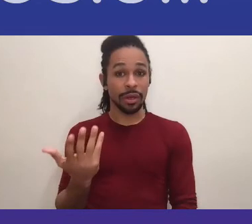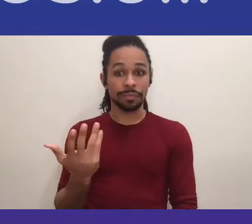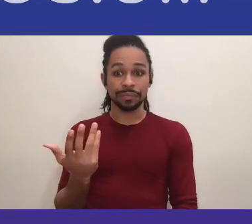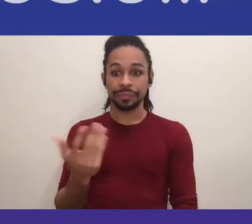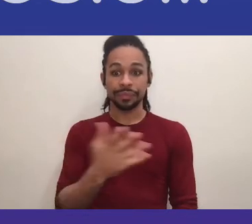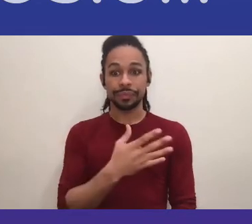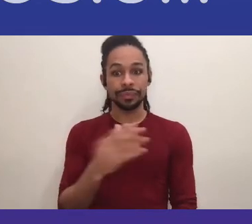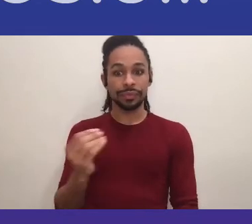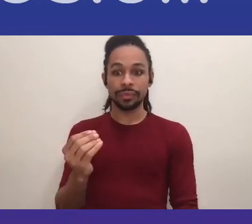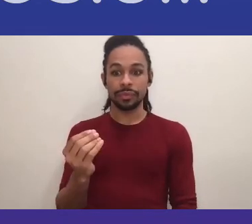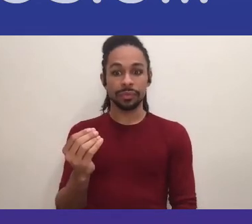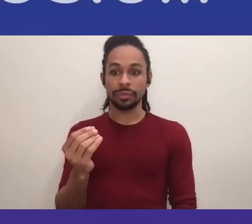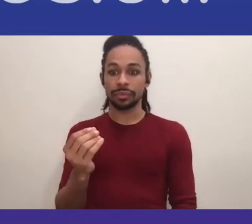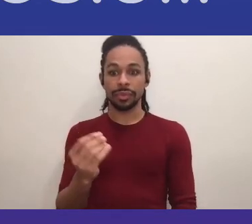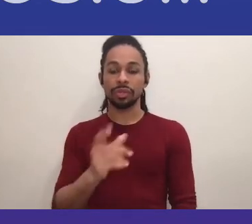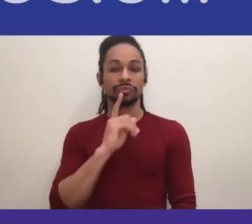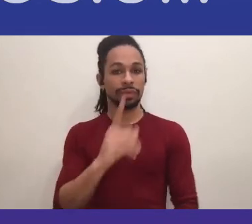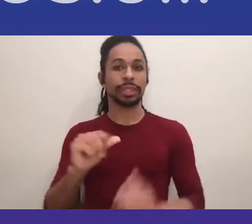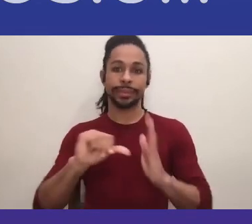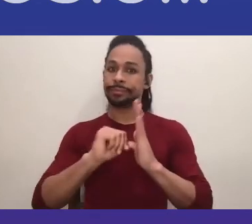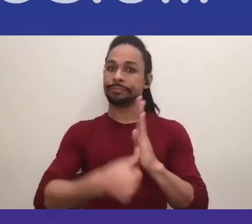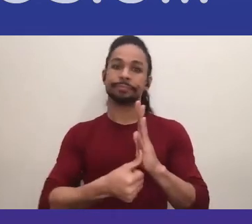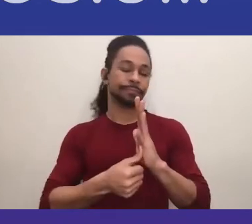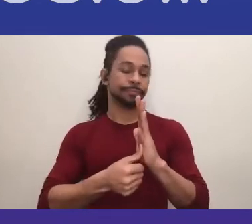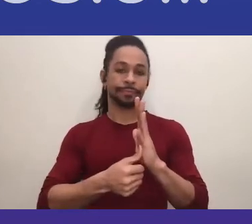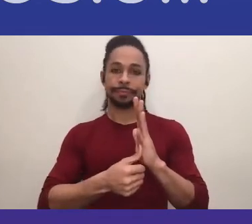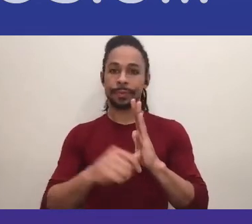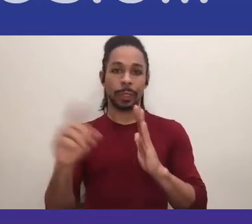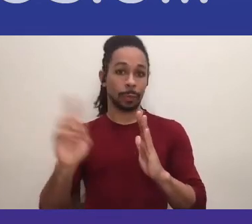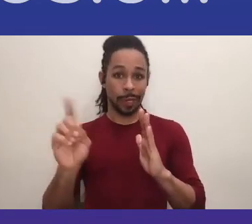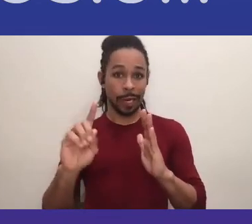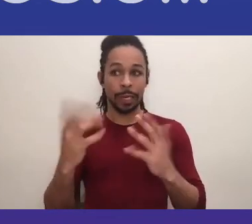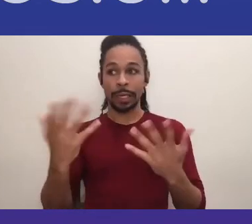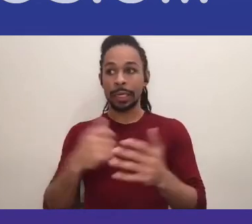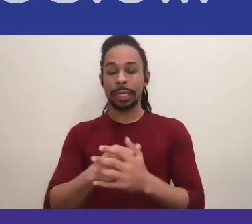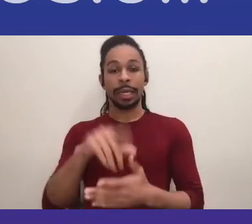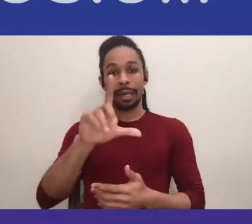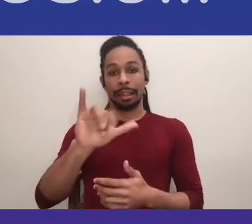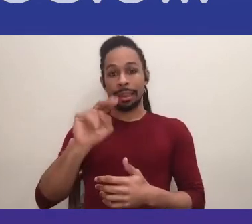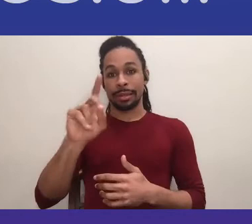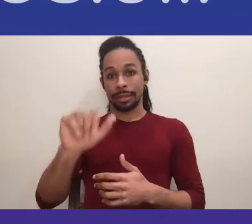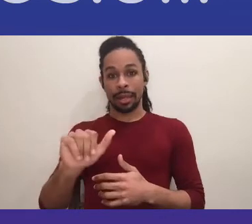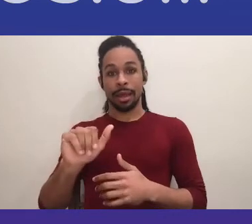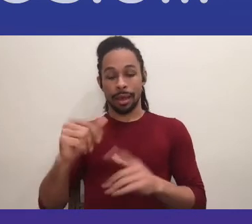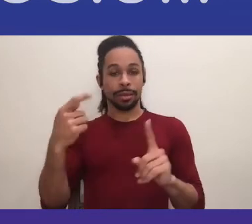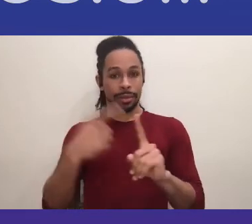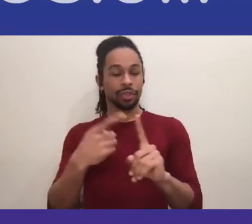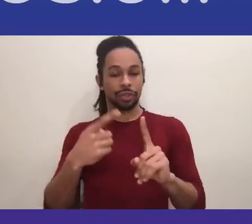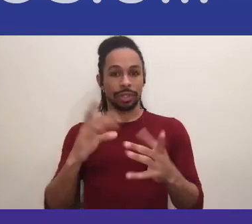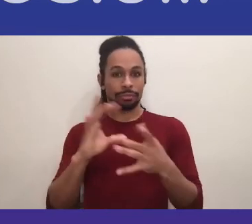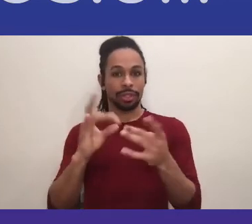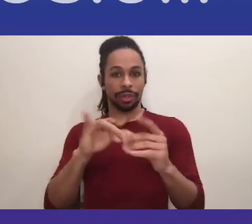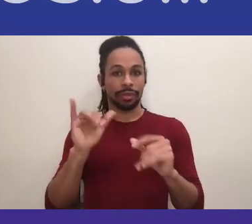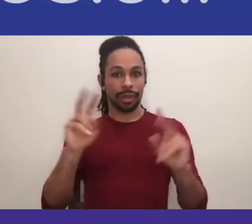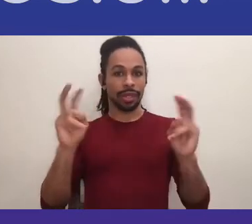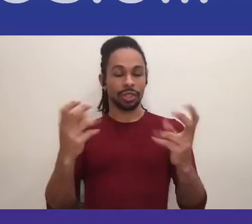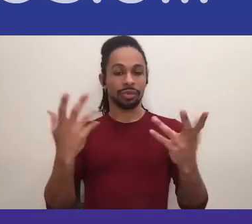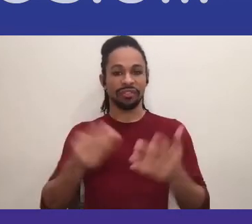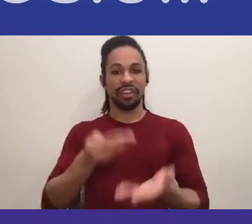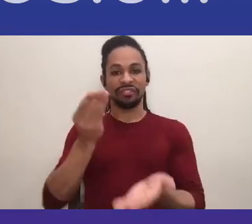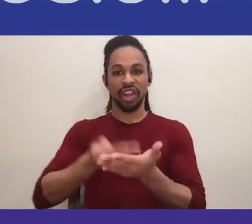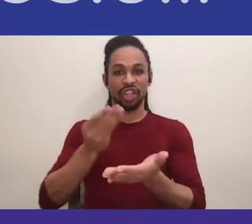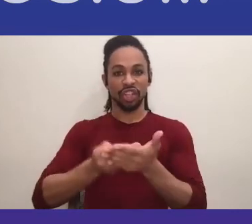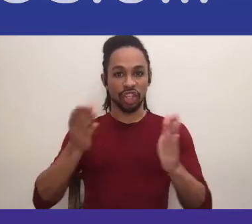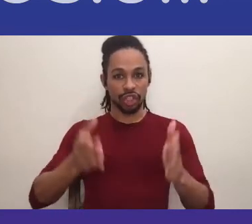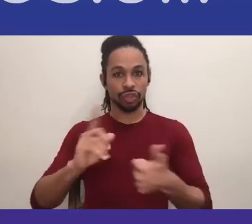to a few times Linda has brought up the issue of funders and applying for